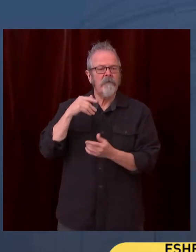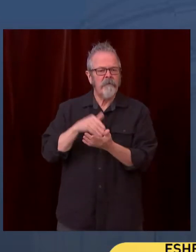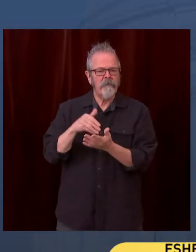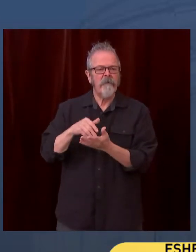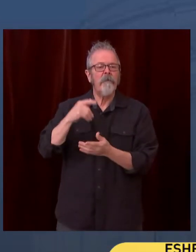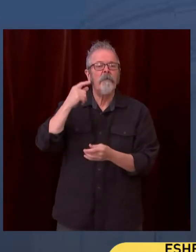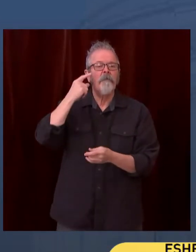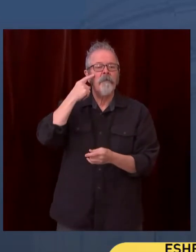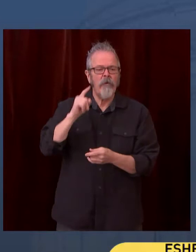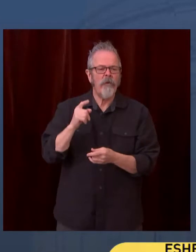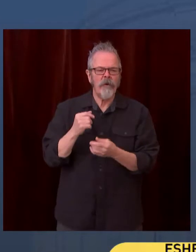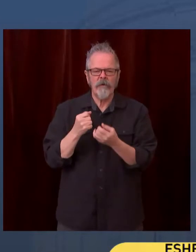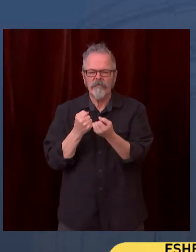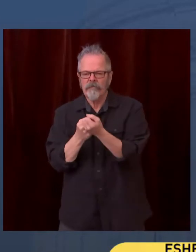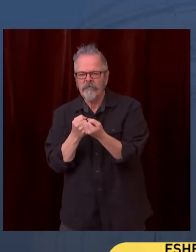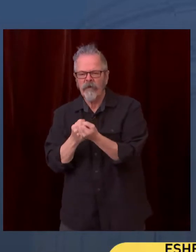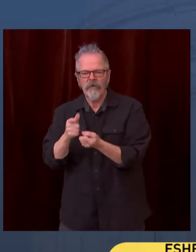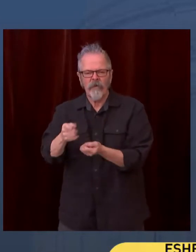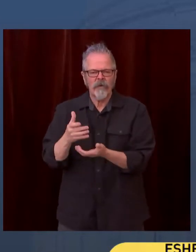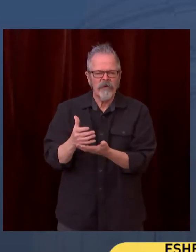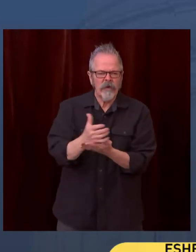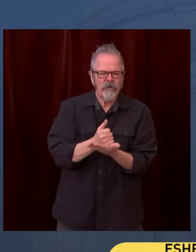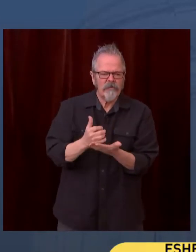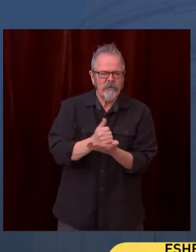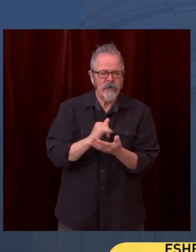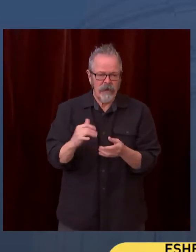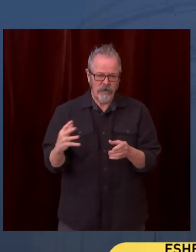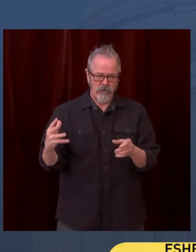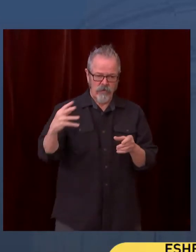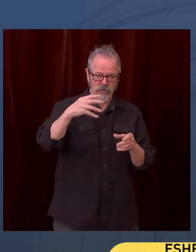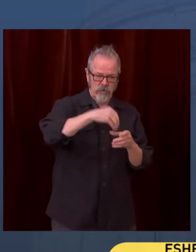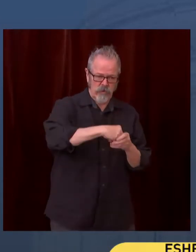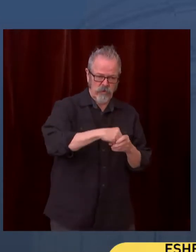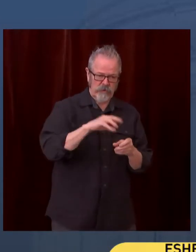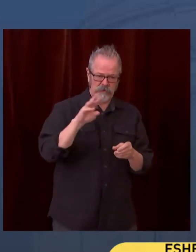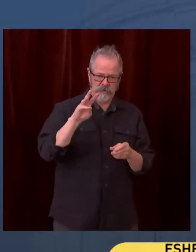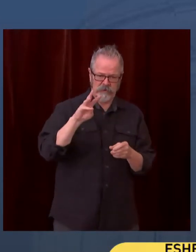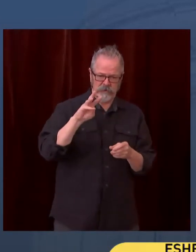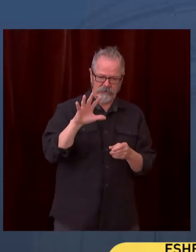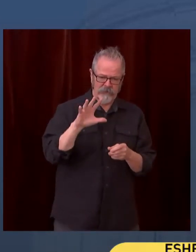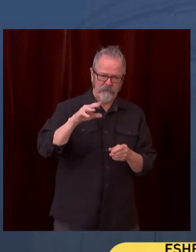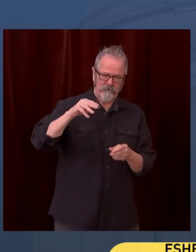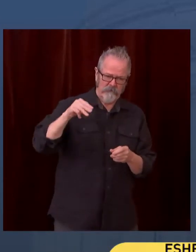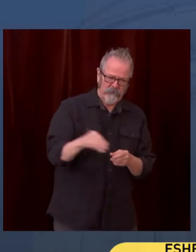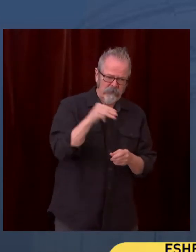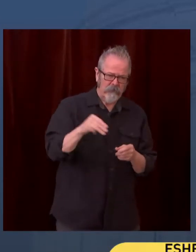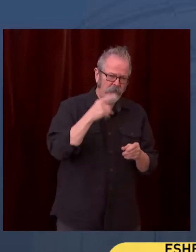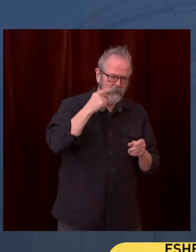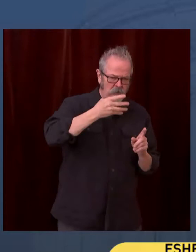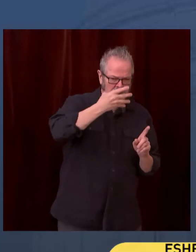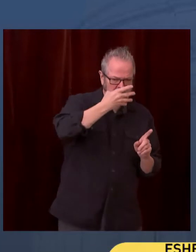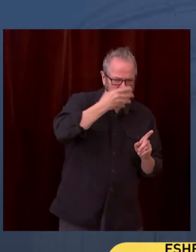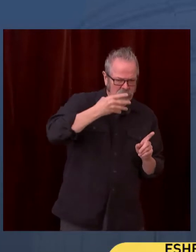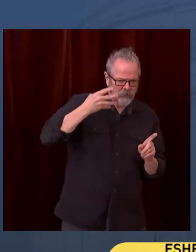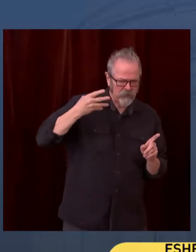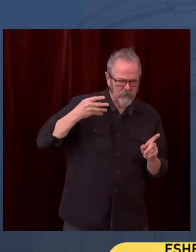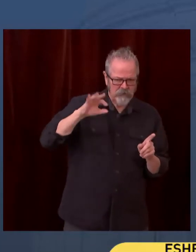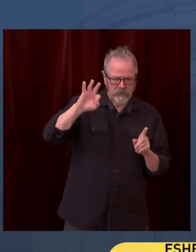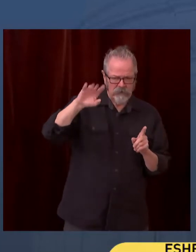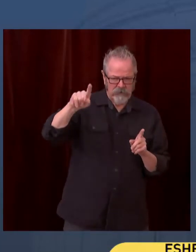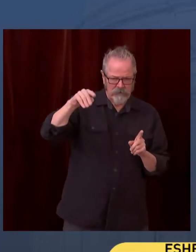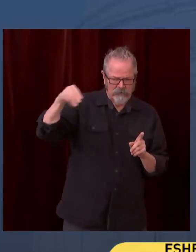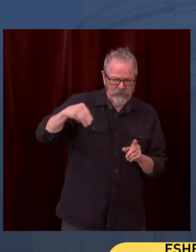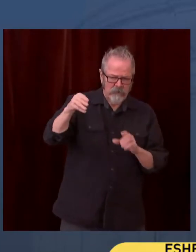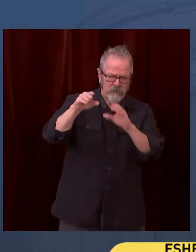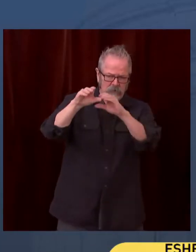legislators. They've acted early on this, and we've got good leadership, including Senator Rolfes and Representative Ormsby, who've helped lead this